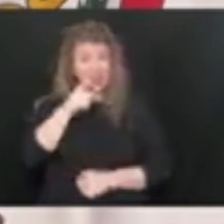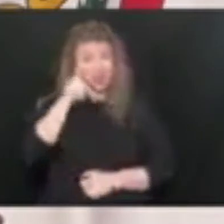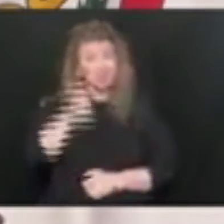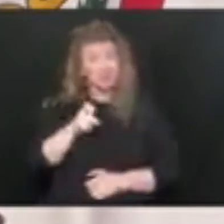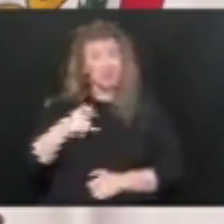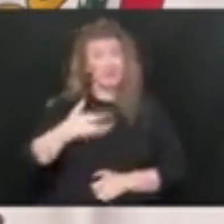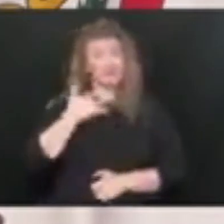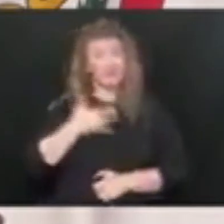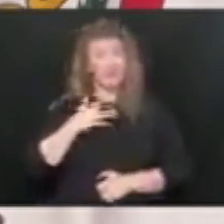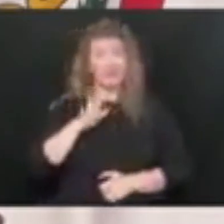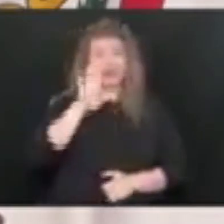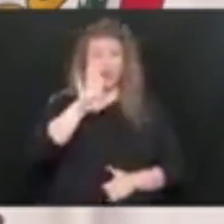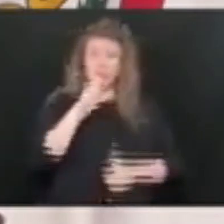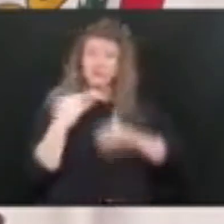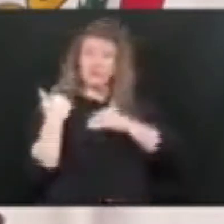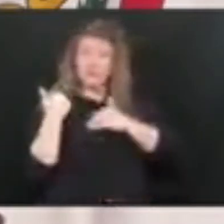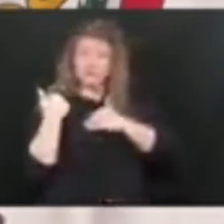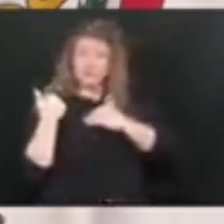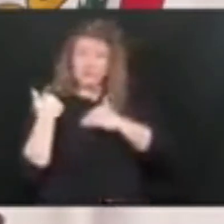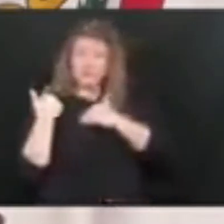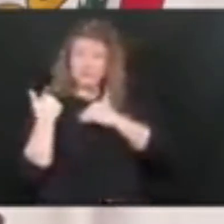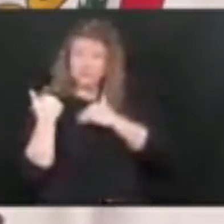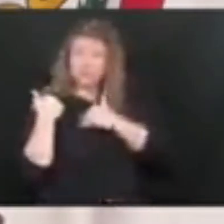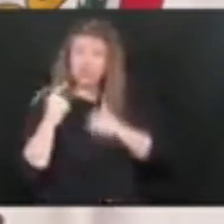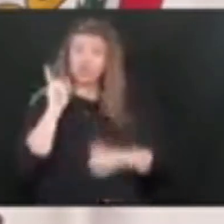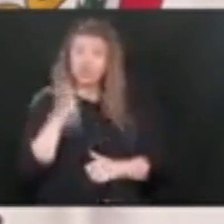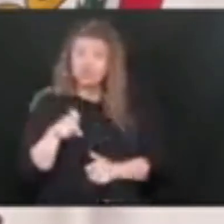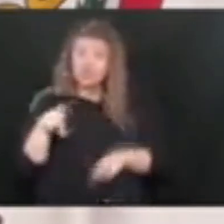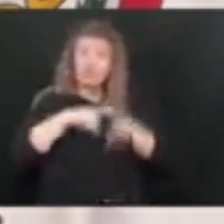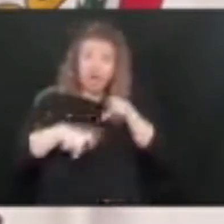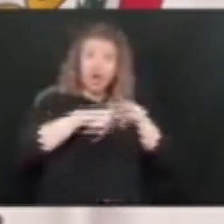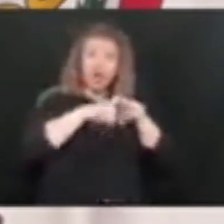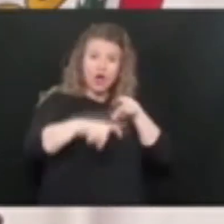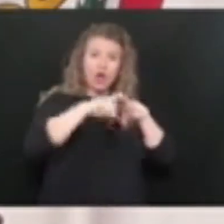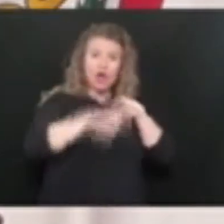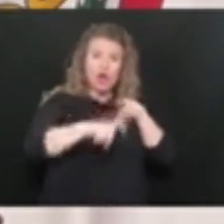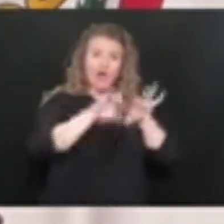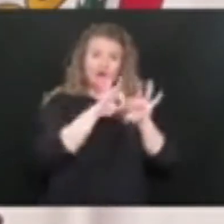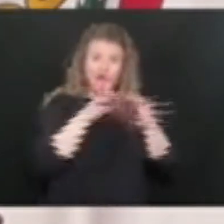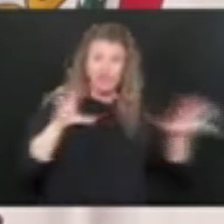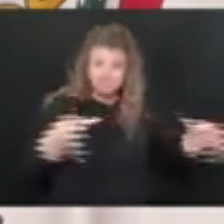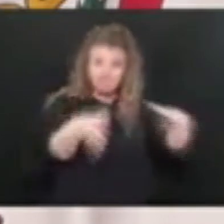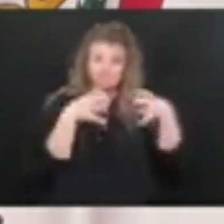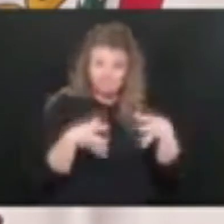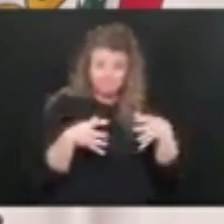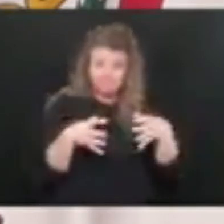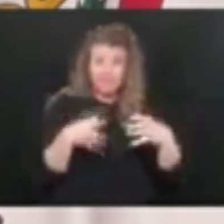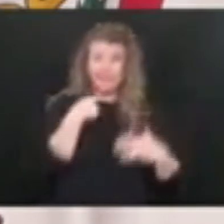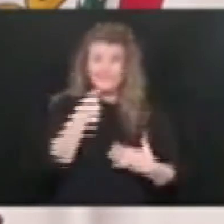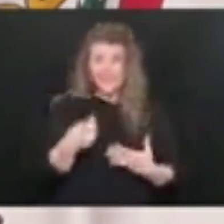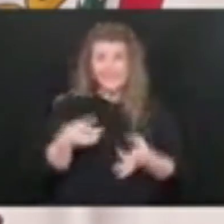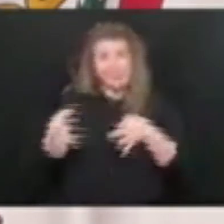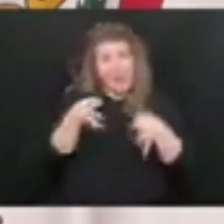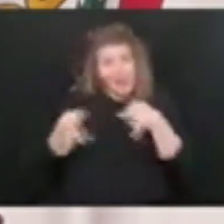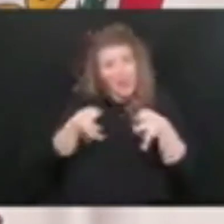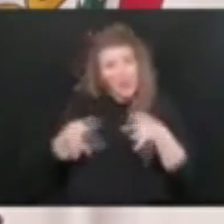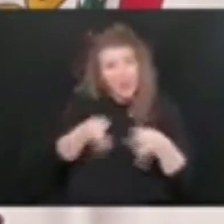responsibility to absolutely call your family together and say, now look,